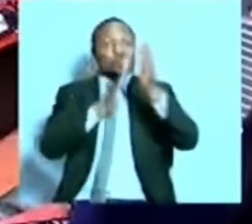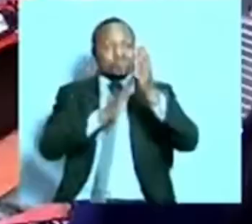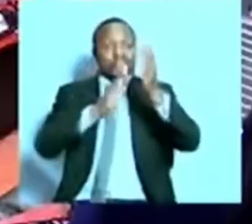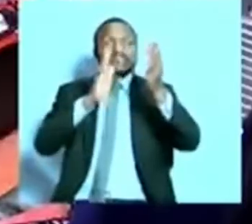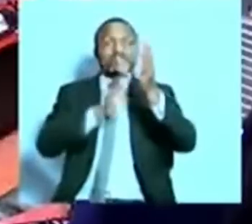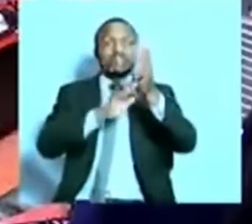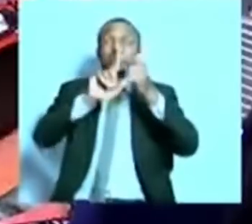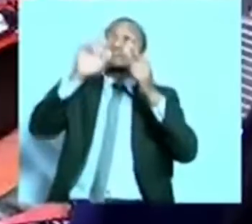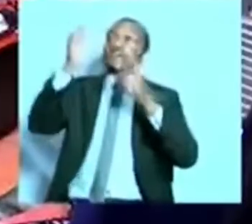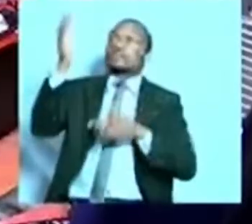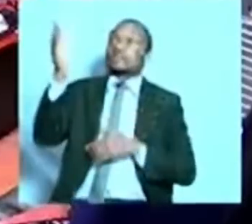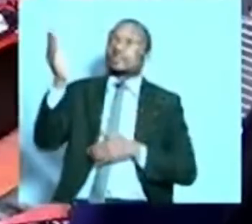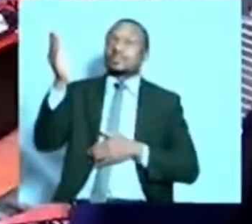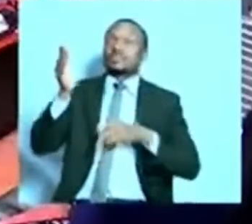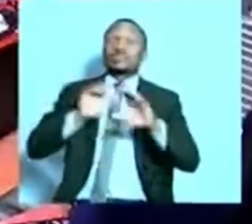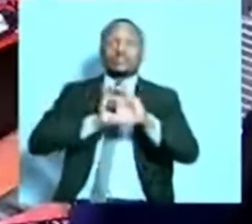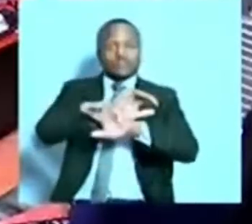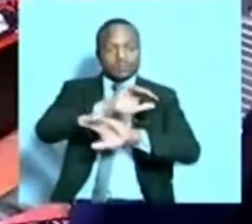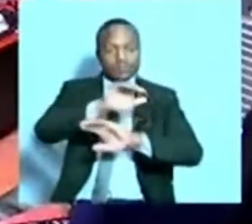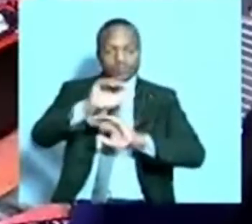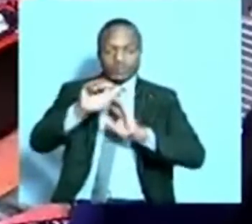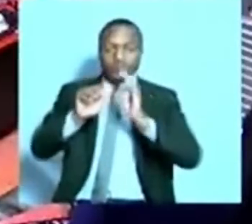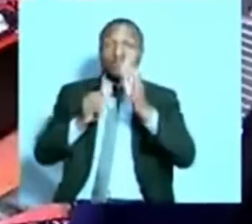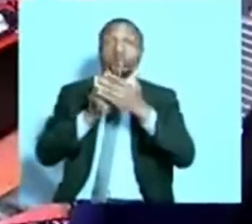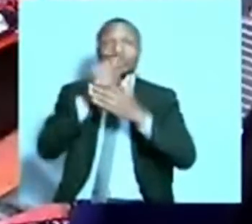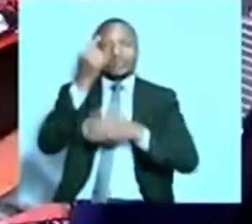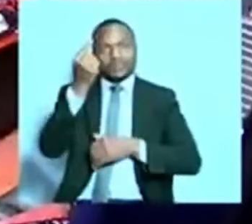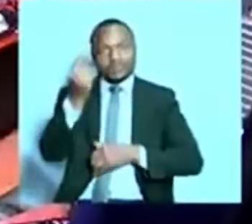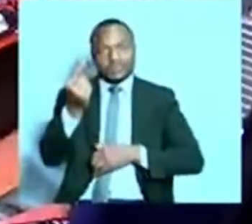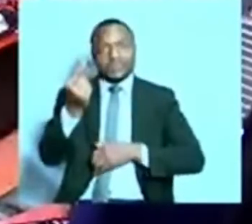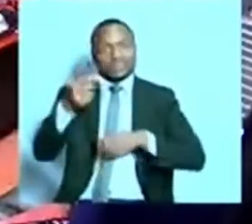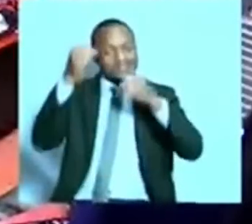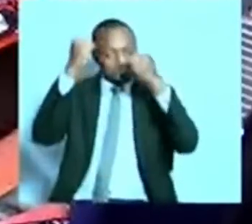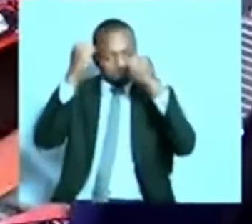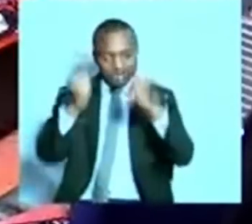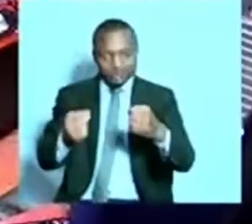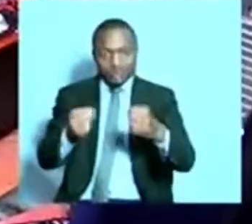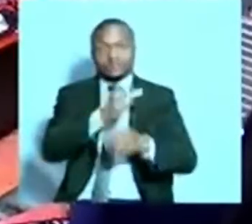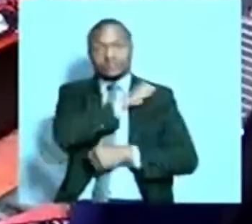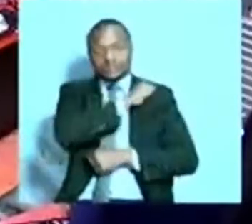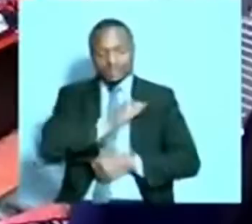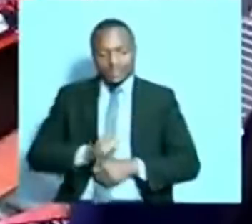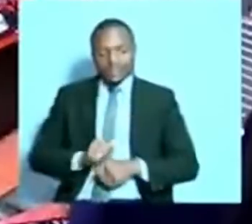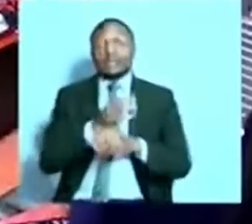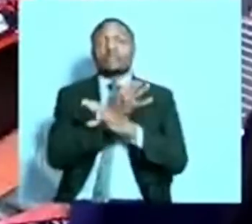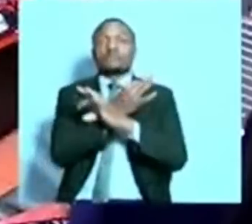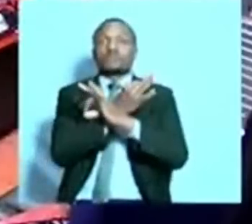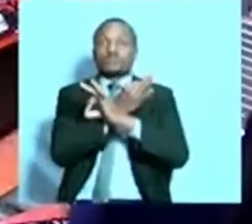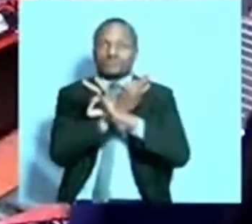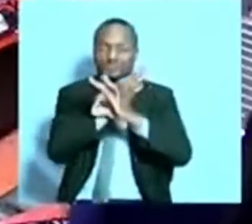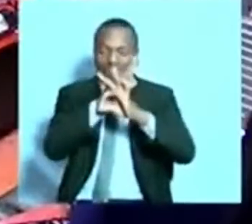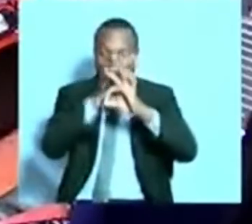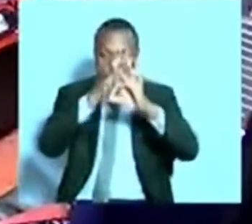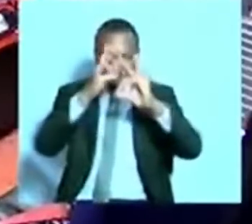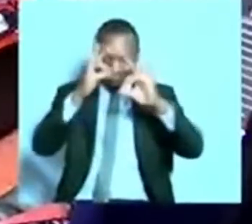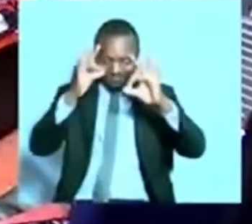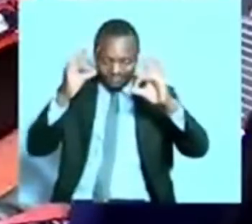Zambia, praise to thee, oh, one, strong